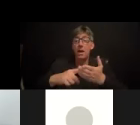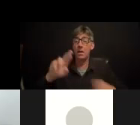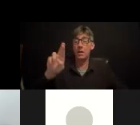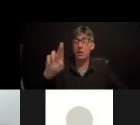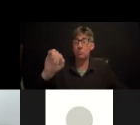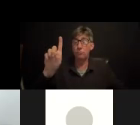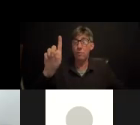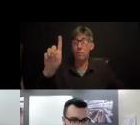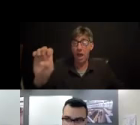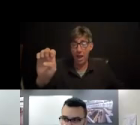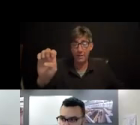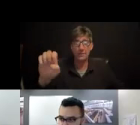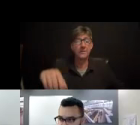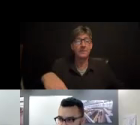division.